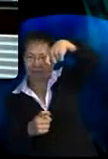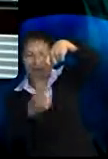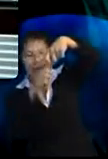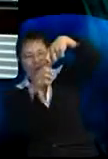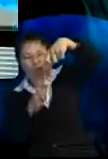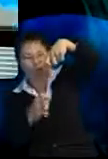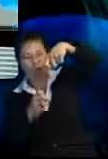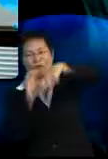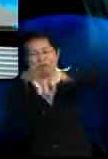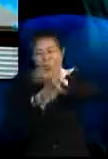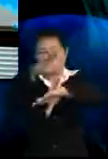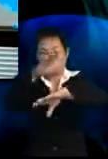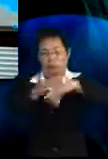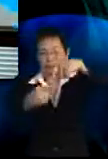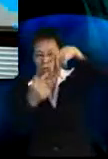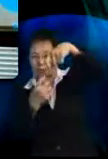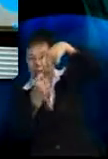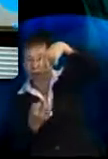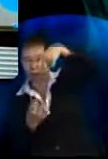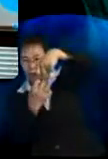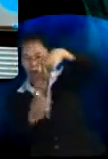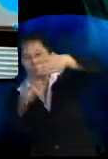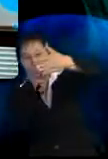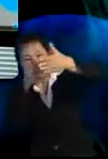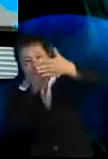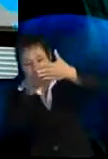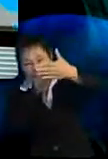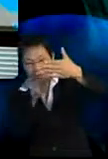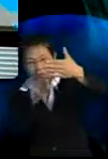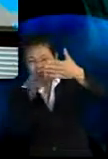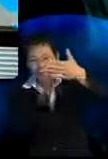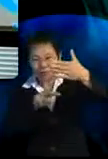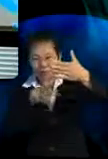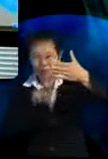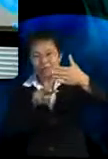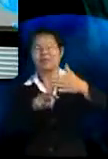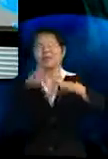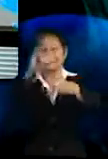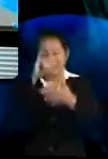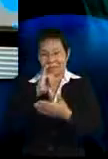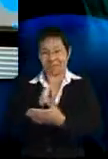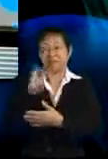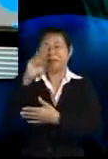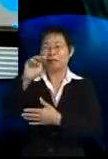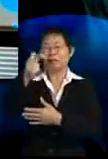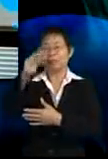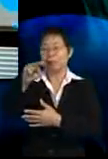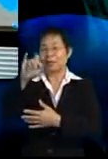spring. The reading on the spring balance is the magnitude of the